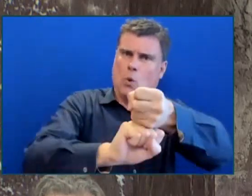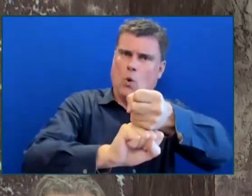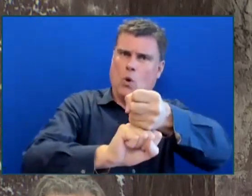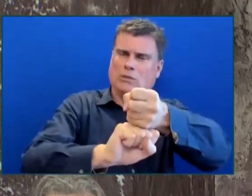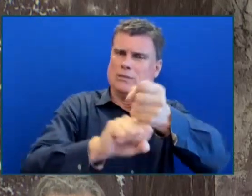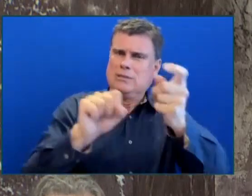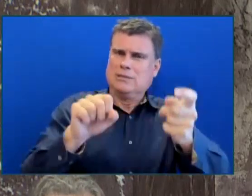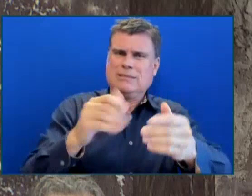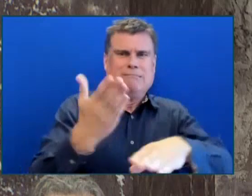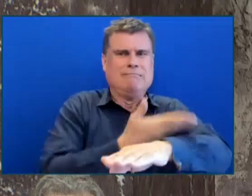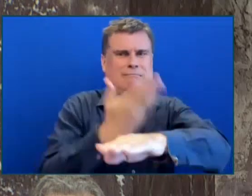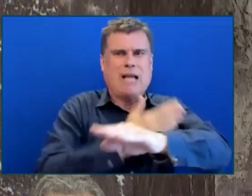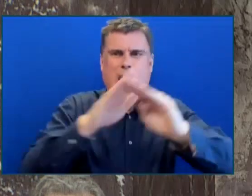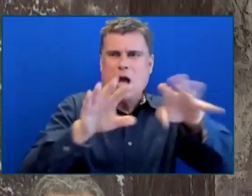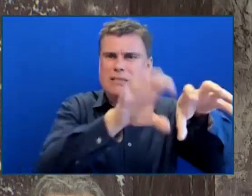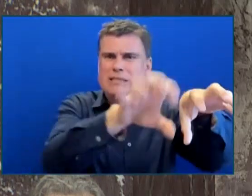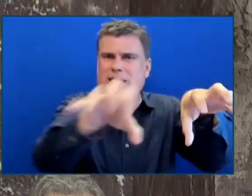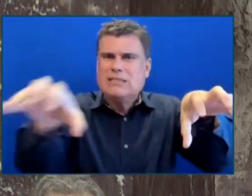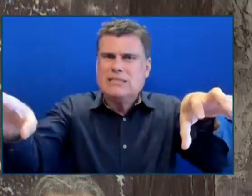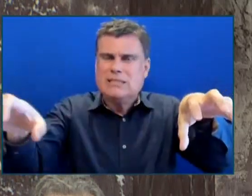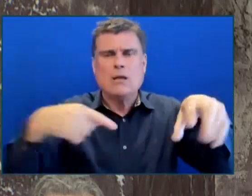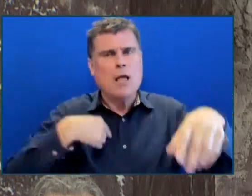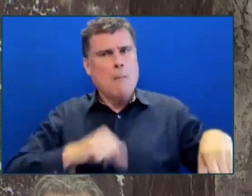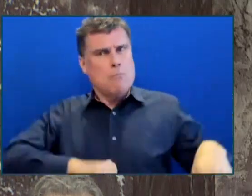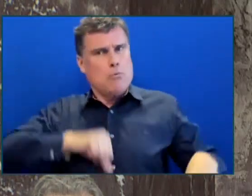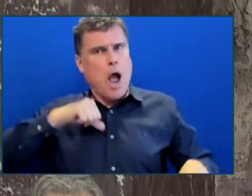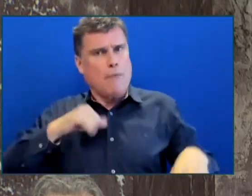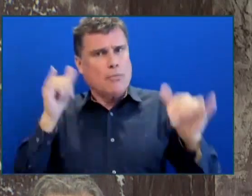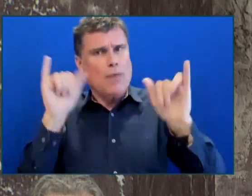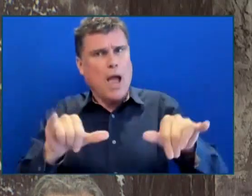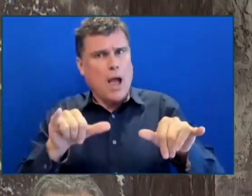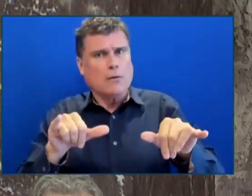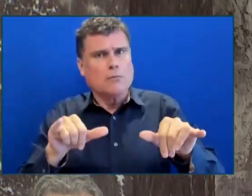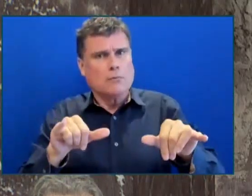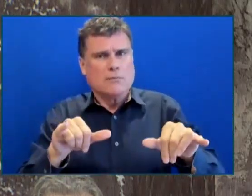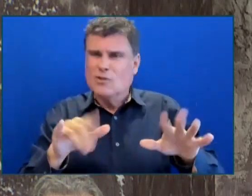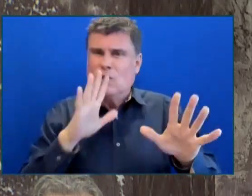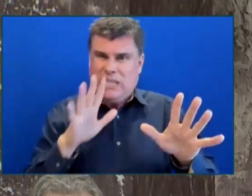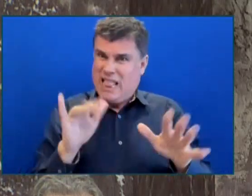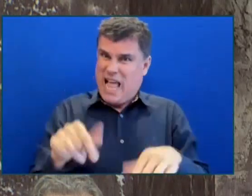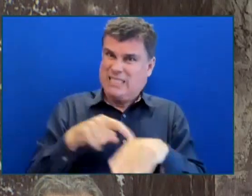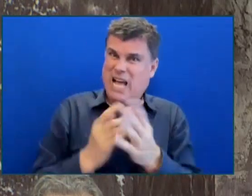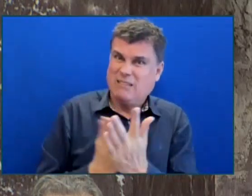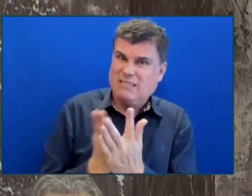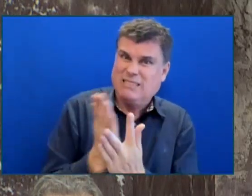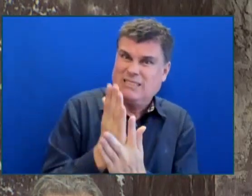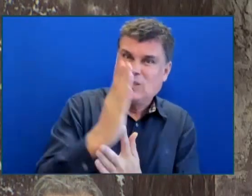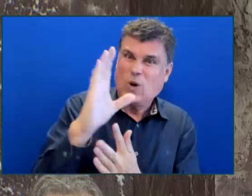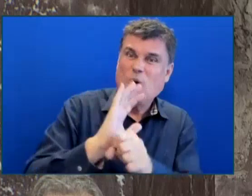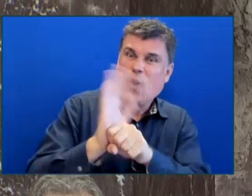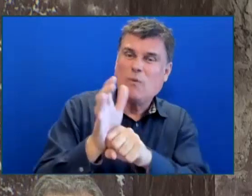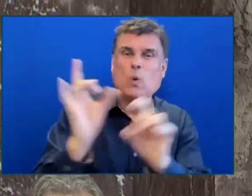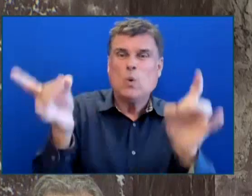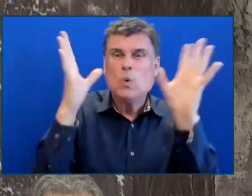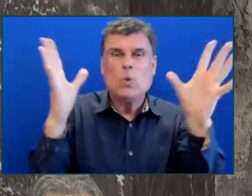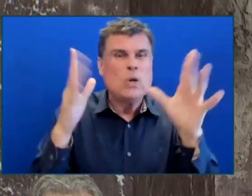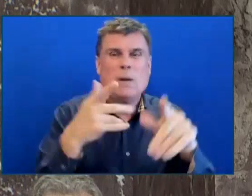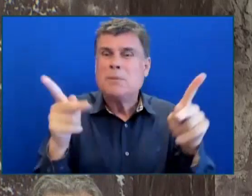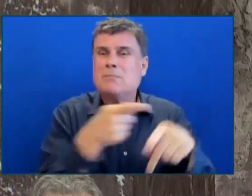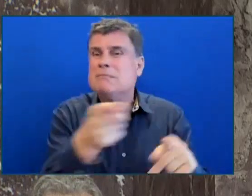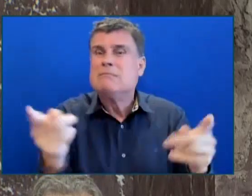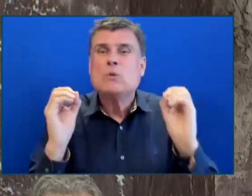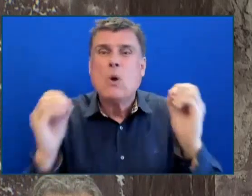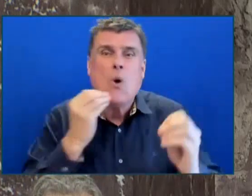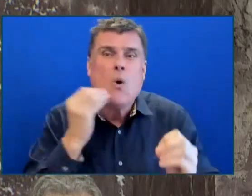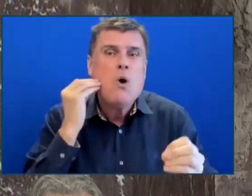support them during that very, very challenging time. We know that the most vulnerable were disproportionately impacted by the pandemic. We made funding available